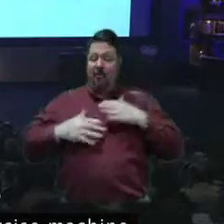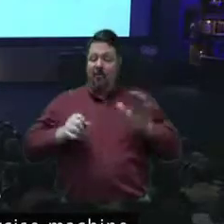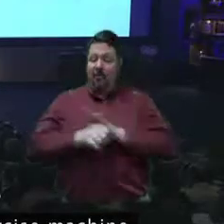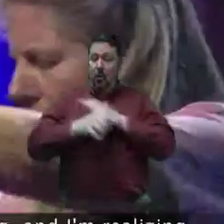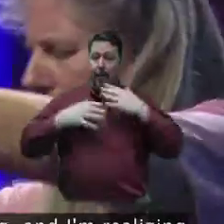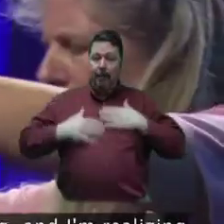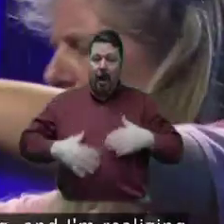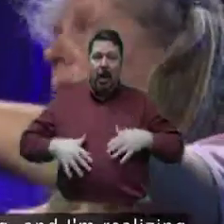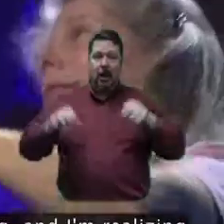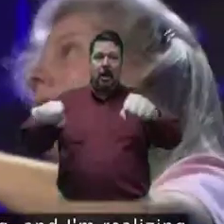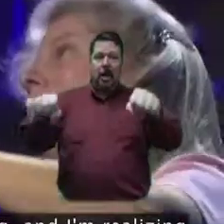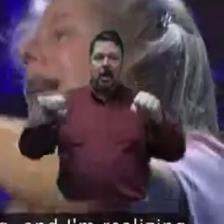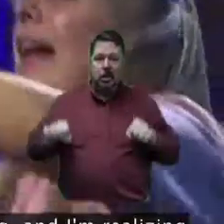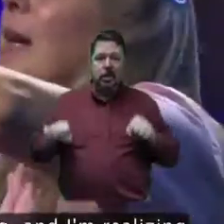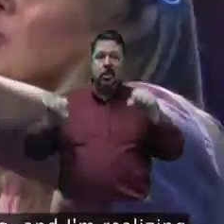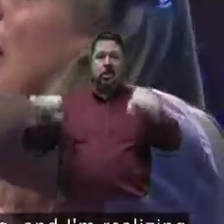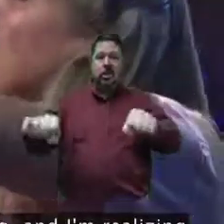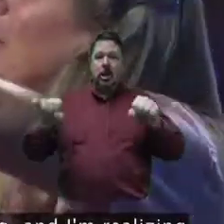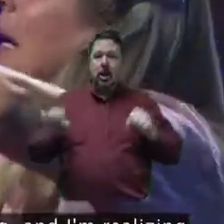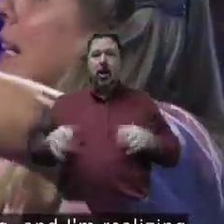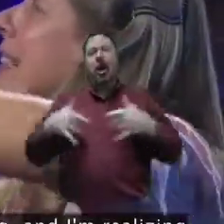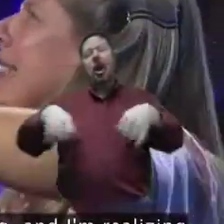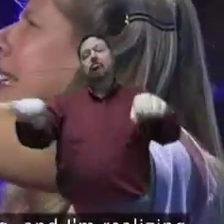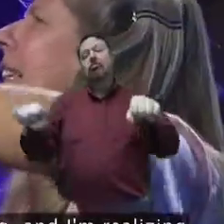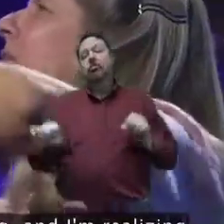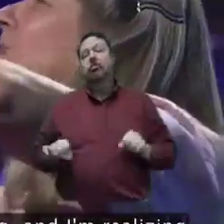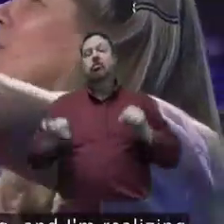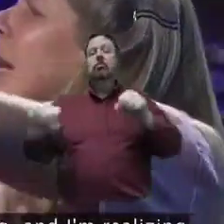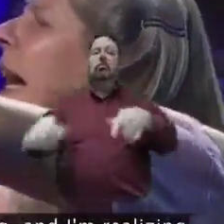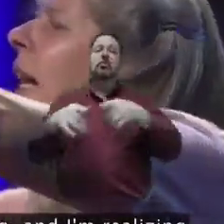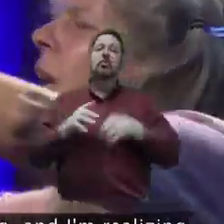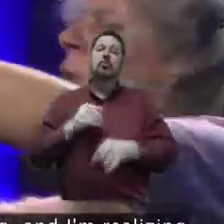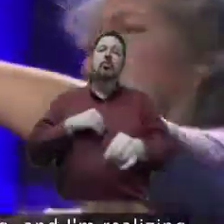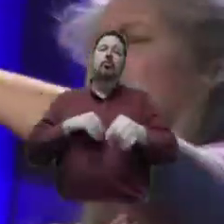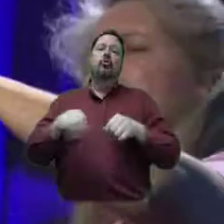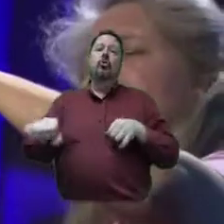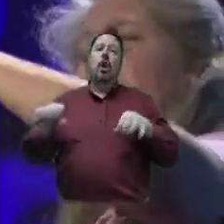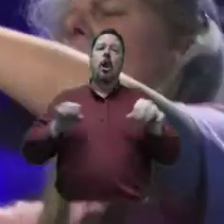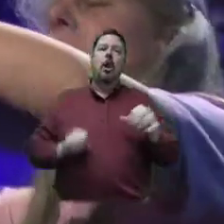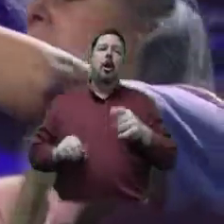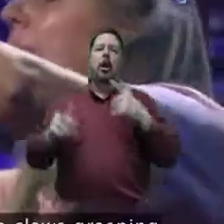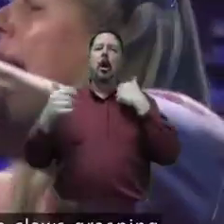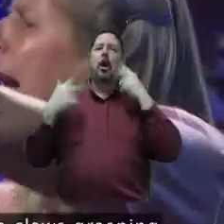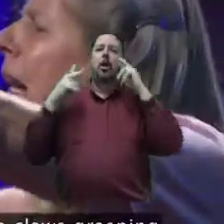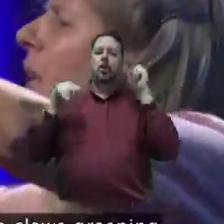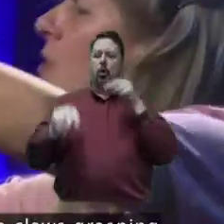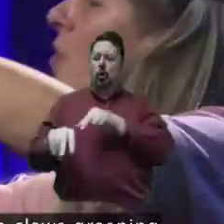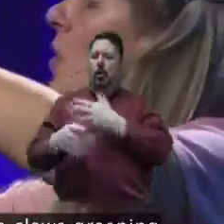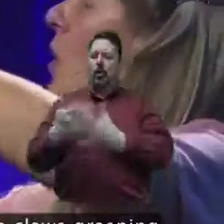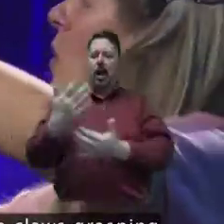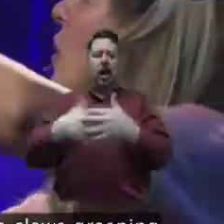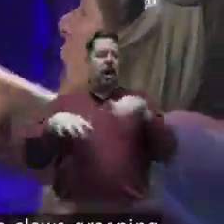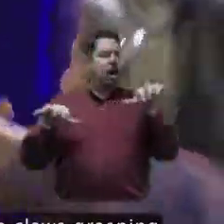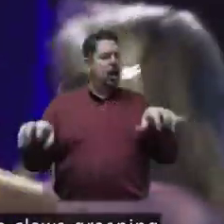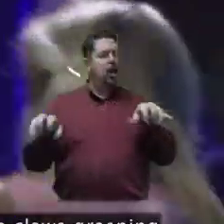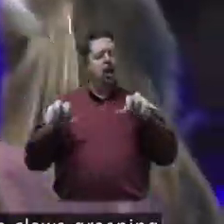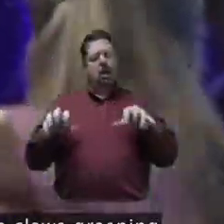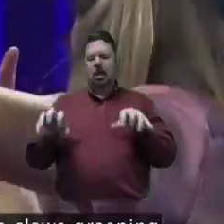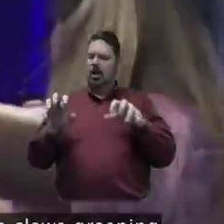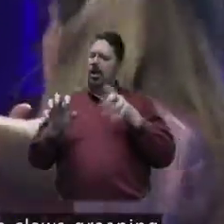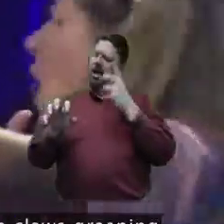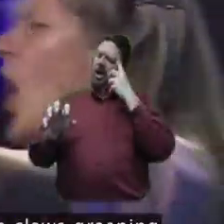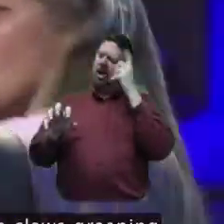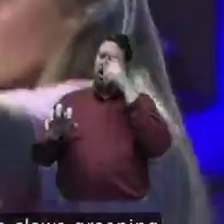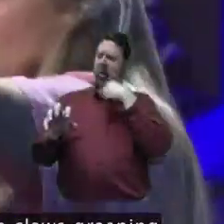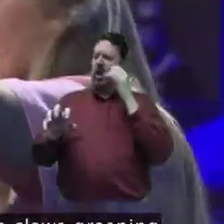exercise machine. And I'm jamming away on this thing, and I'm realizing that my hands look like